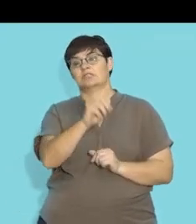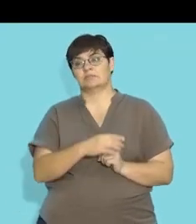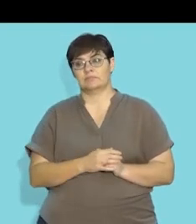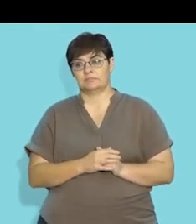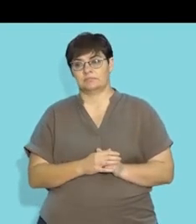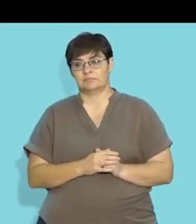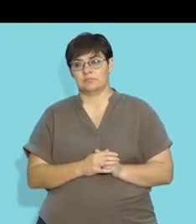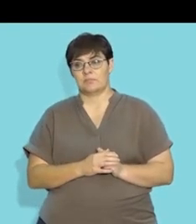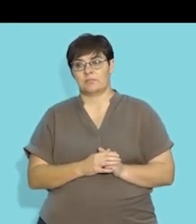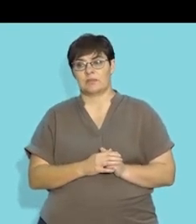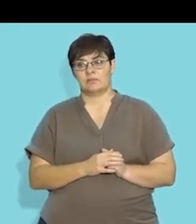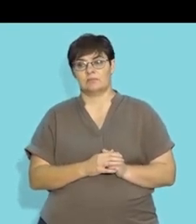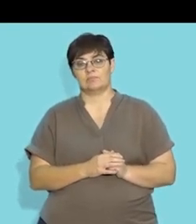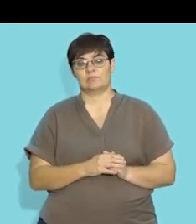see.